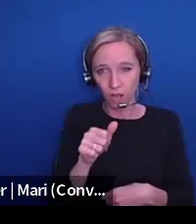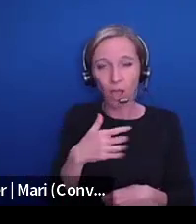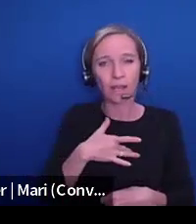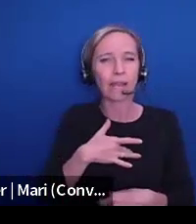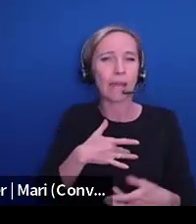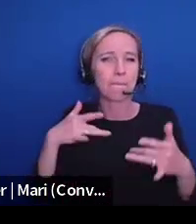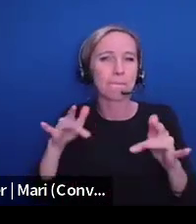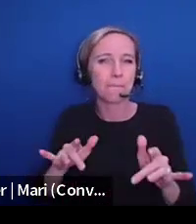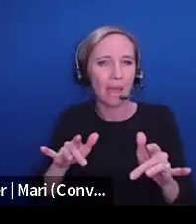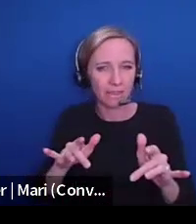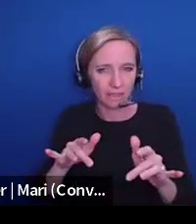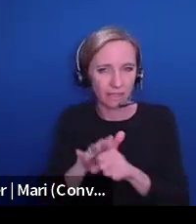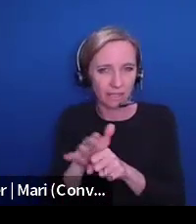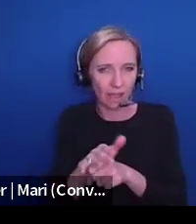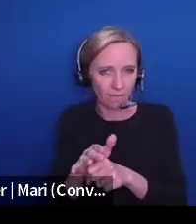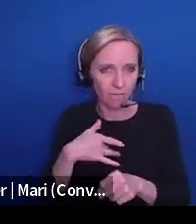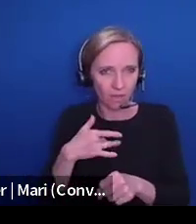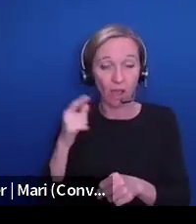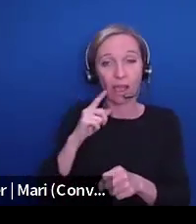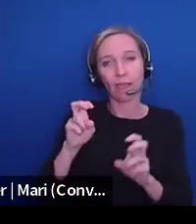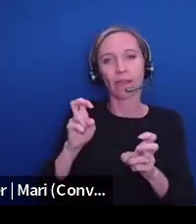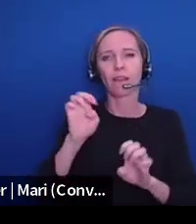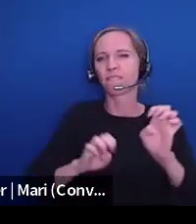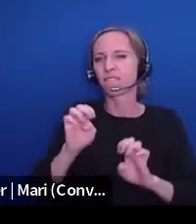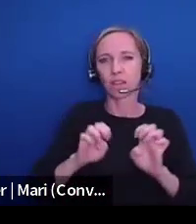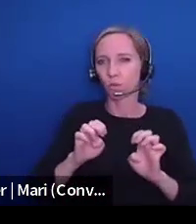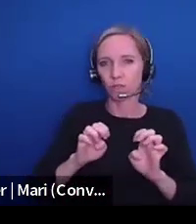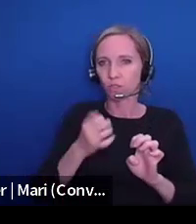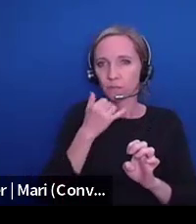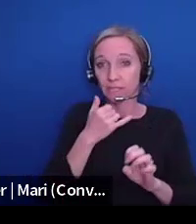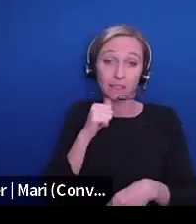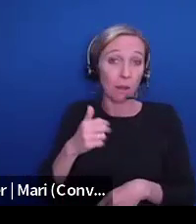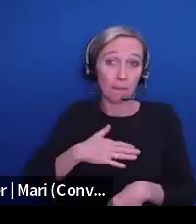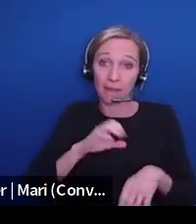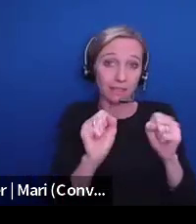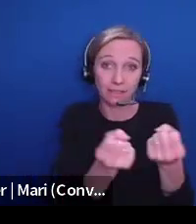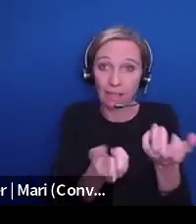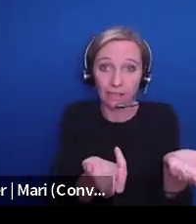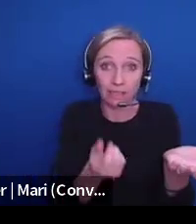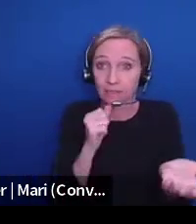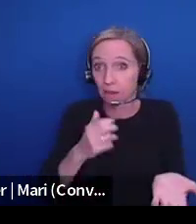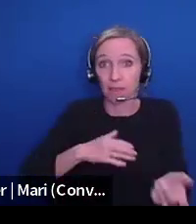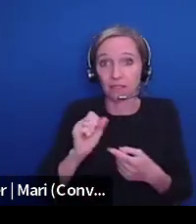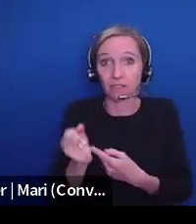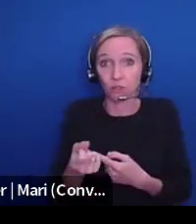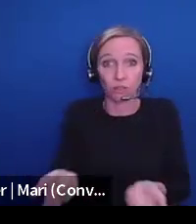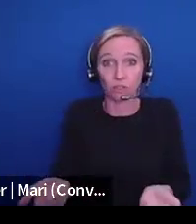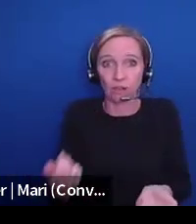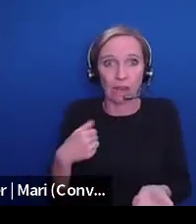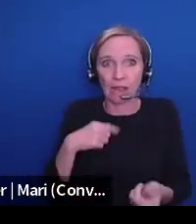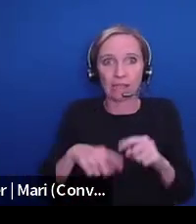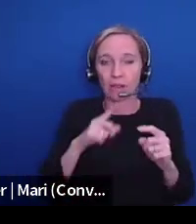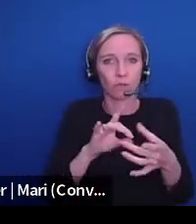empathic enough, because I made an evaluation mistake because it's not my society, it's not my situation, so I cannot